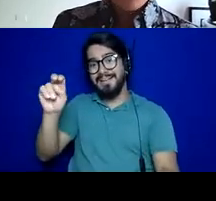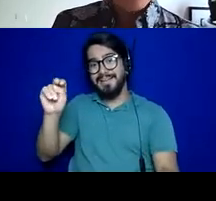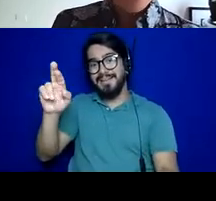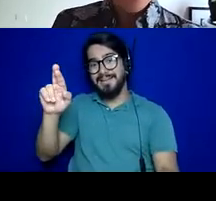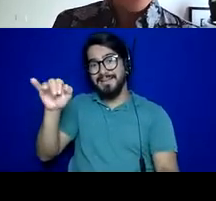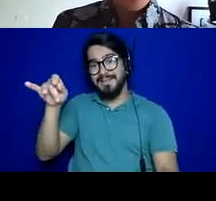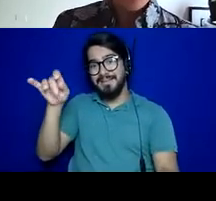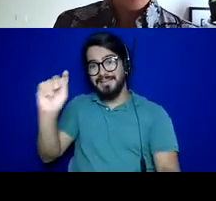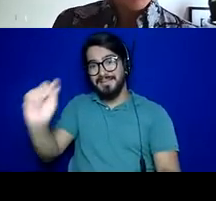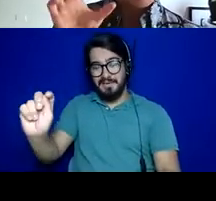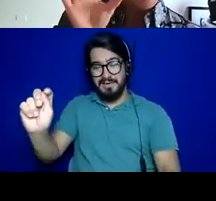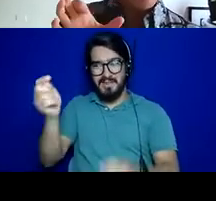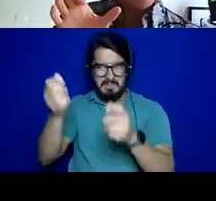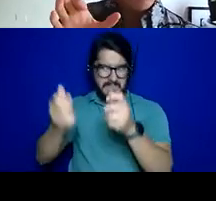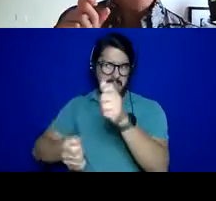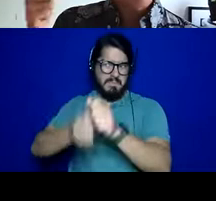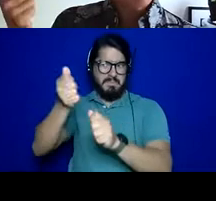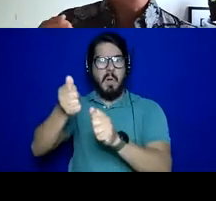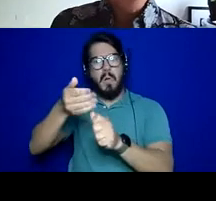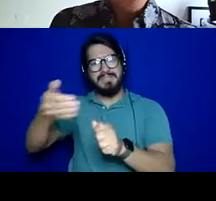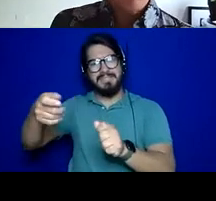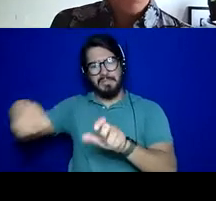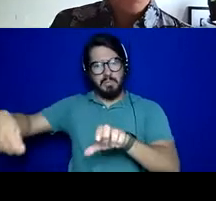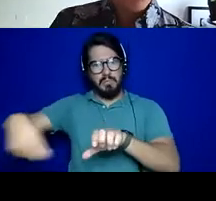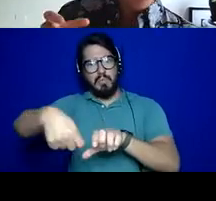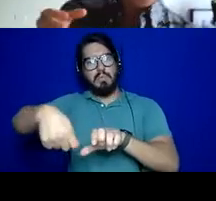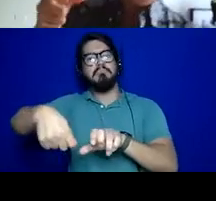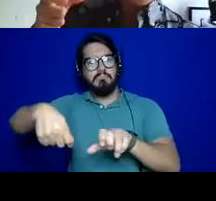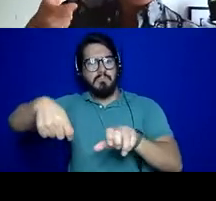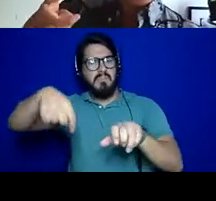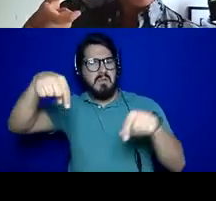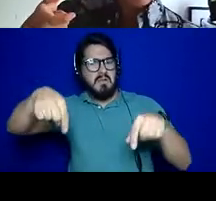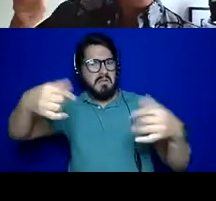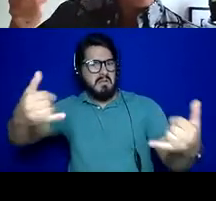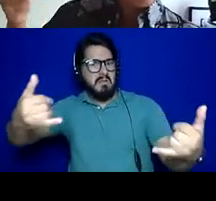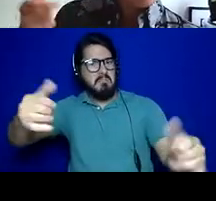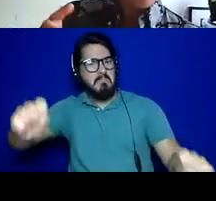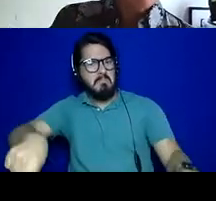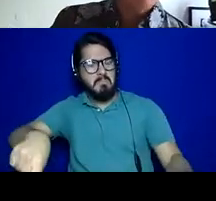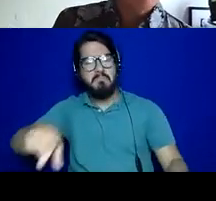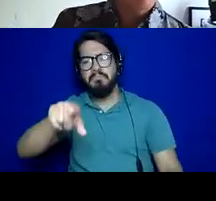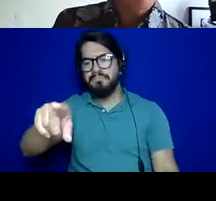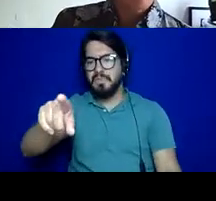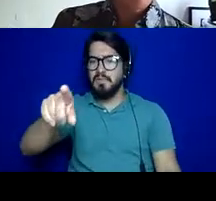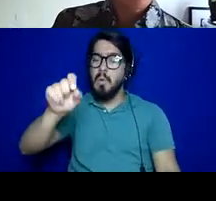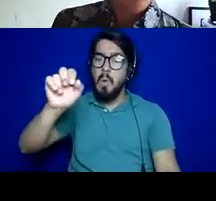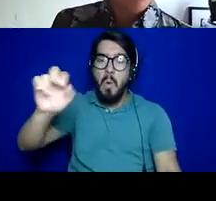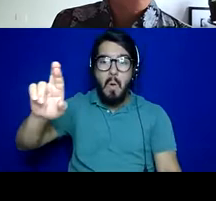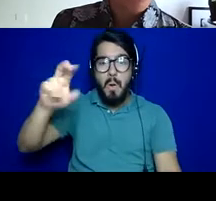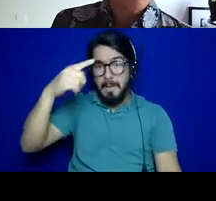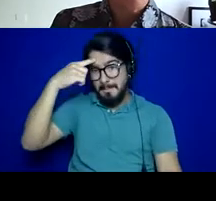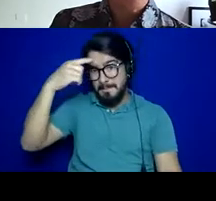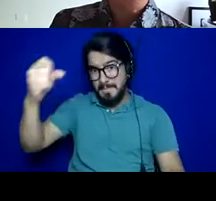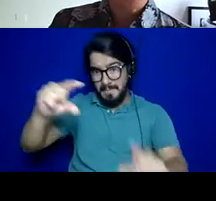almost anything that we plug in at this point, whether it's a hard drive or a thumb drive or just a memory card that we slide into our computer